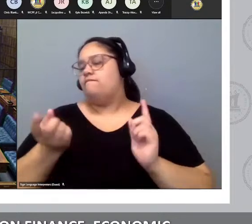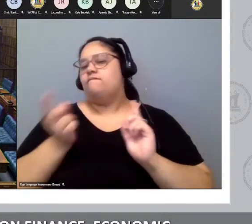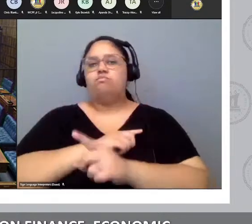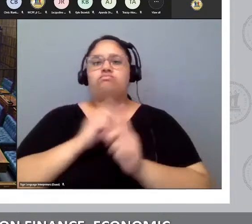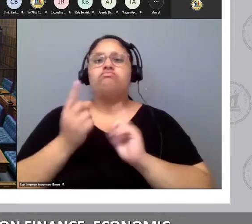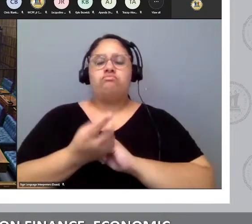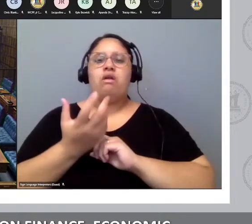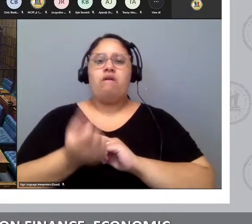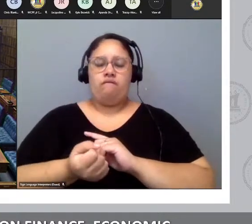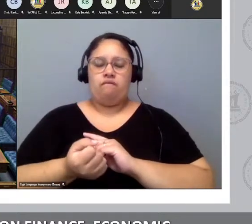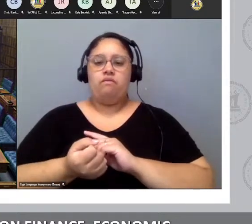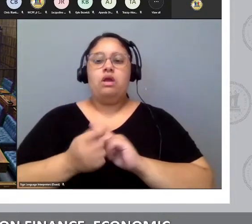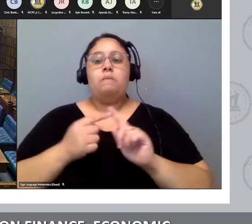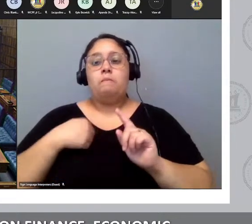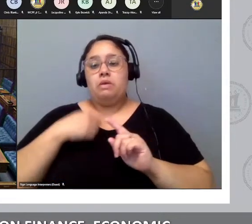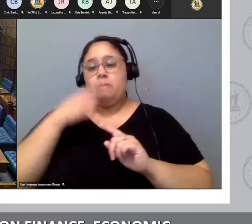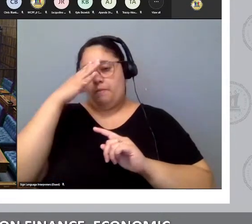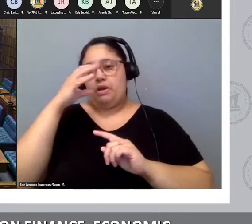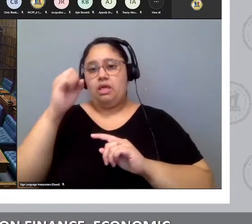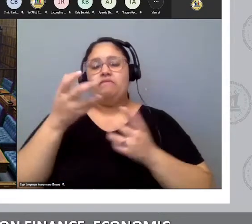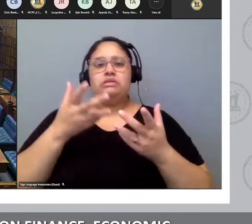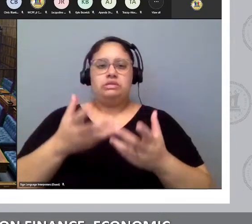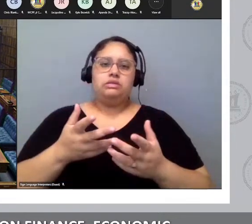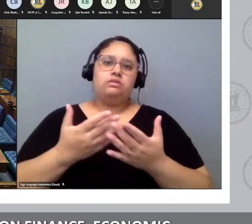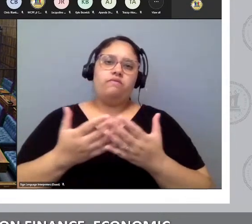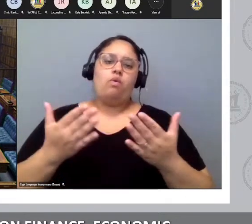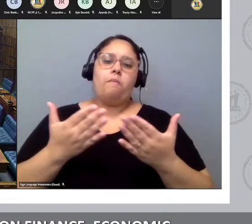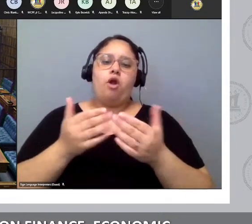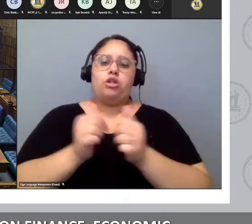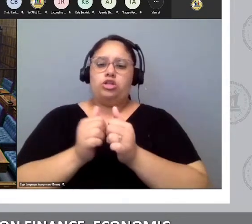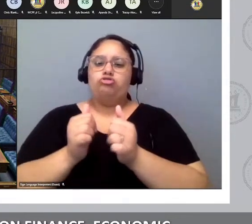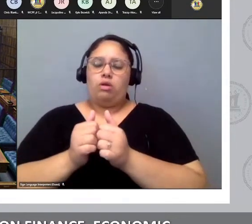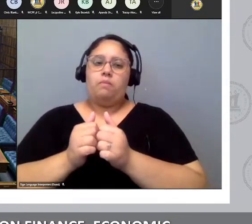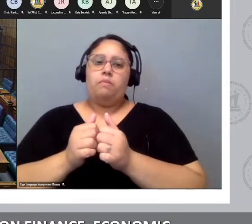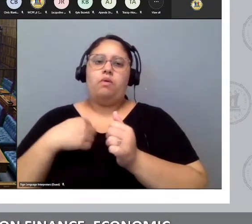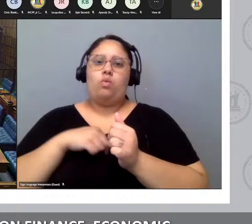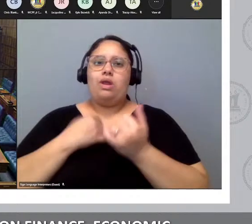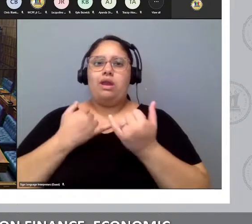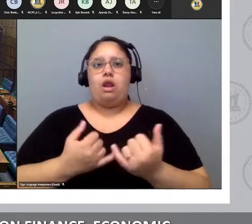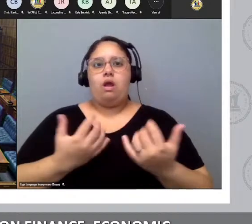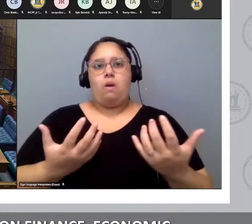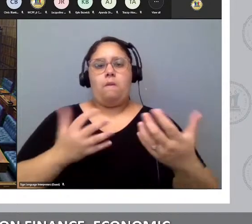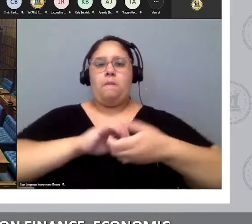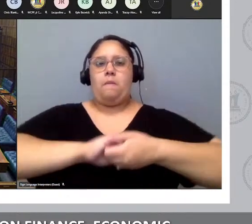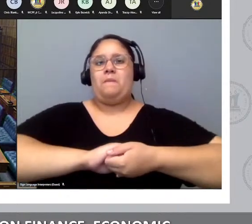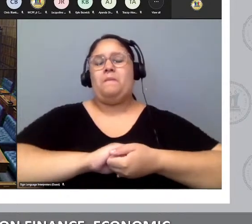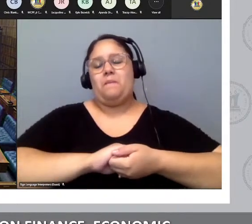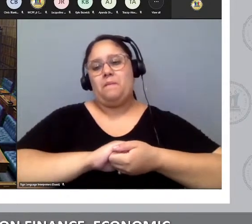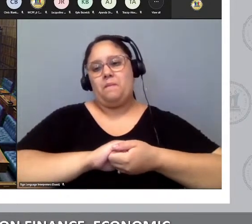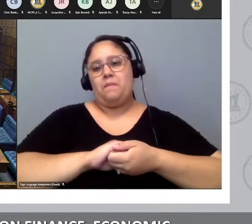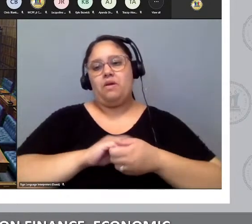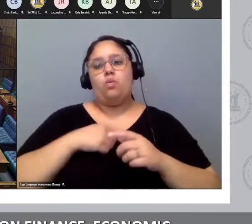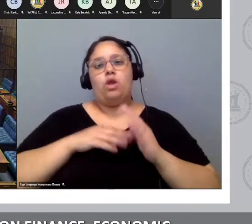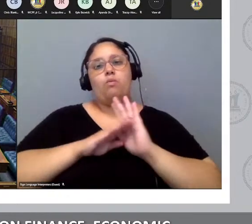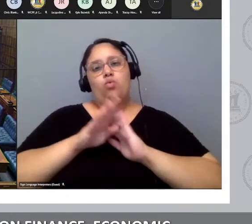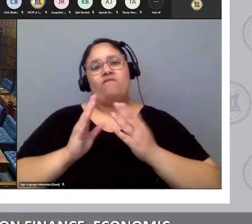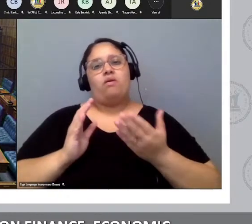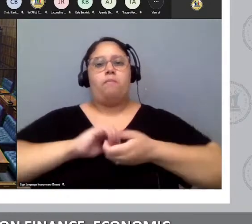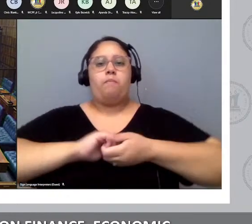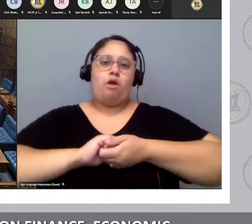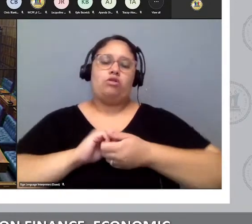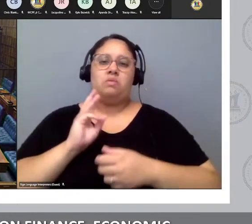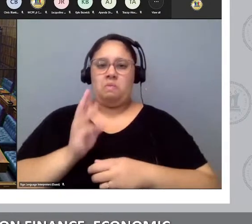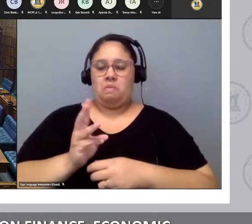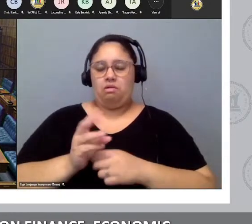versa and I believe that is in terms of the parti pattern that we have forged and we'll we'll improve on that